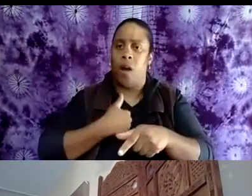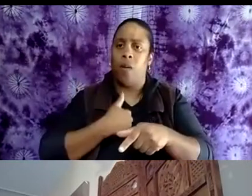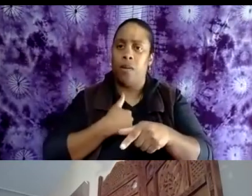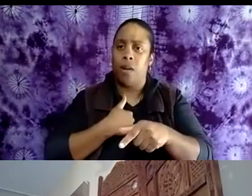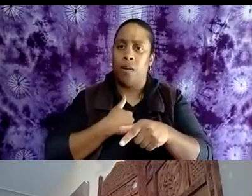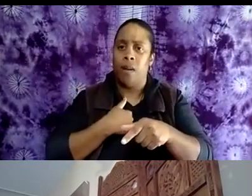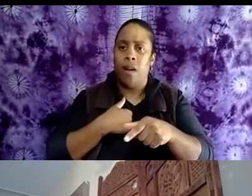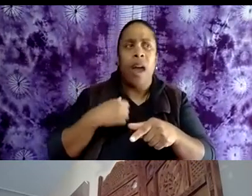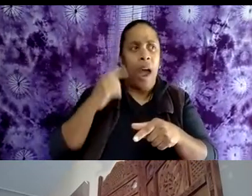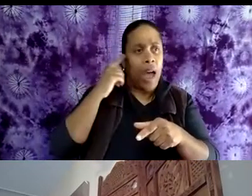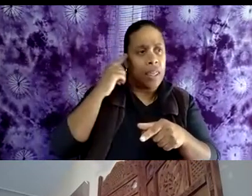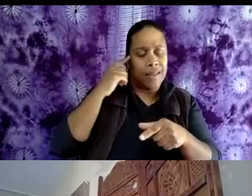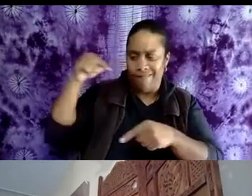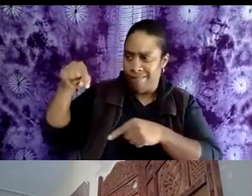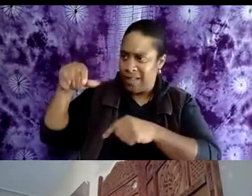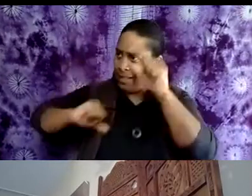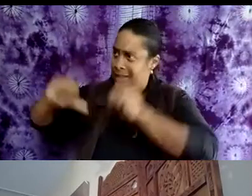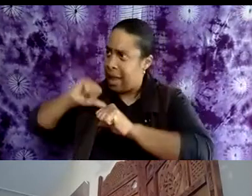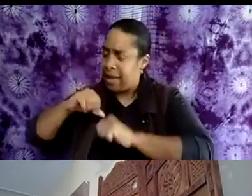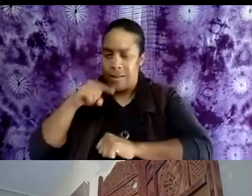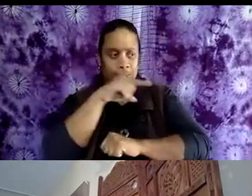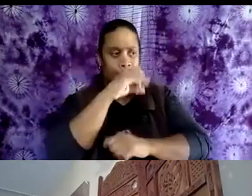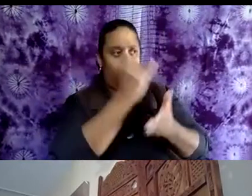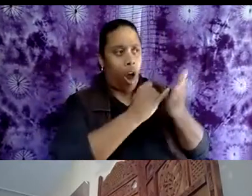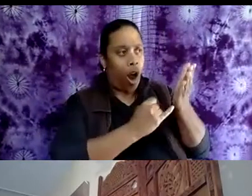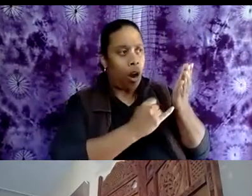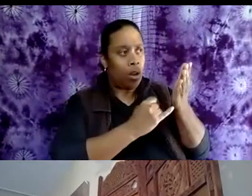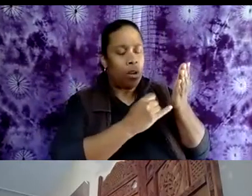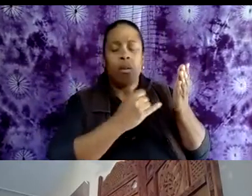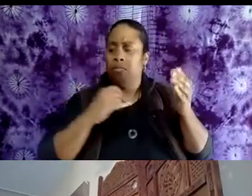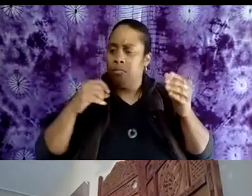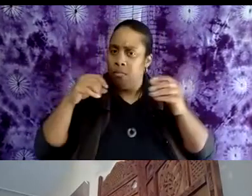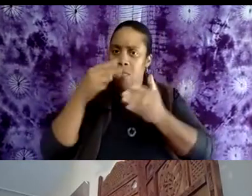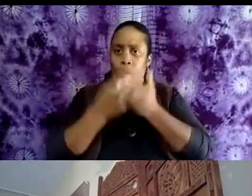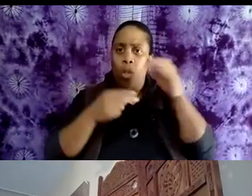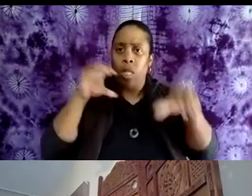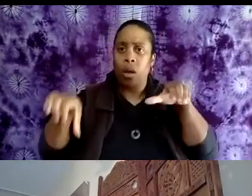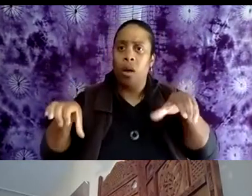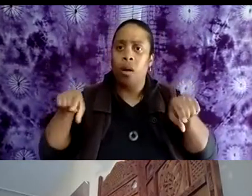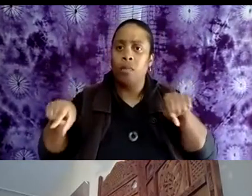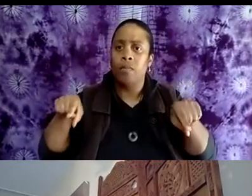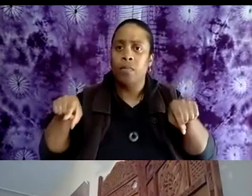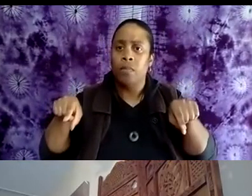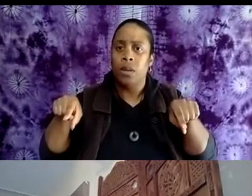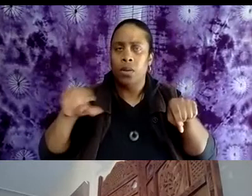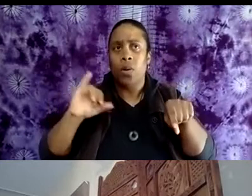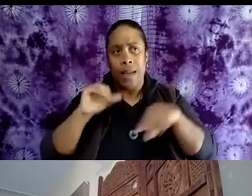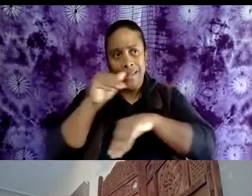and then there's a bunch that is an art. So like when I work with a client and be working with people like tonight,